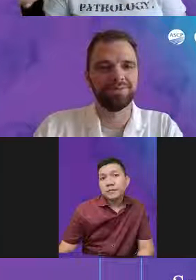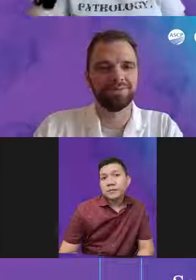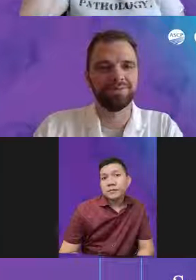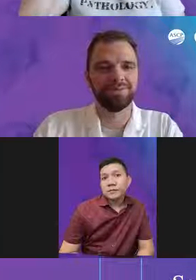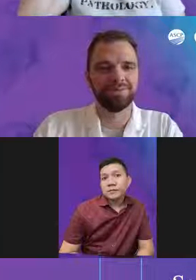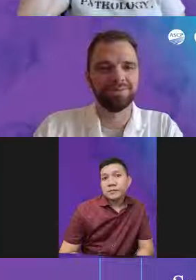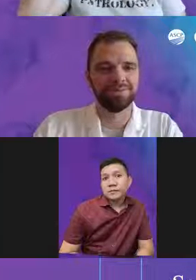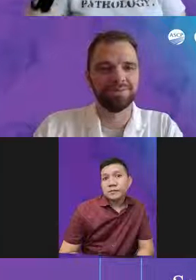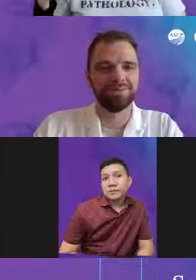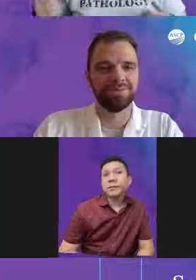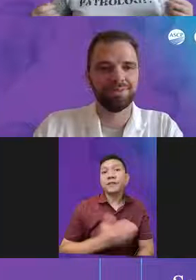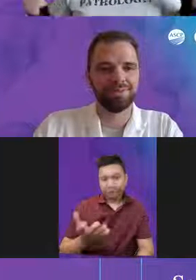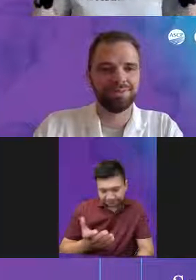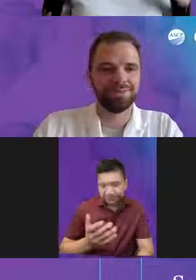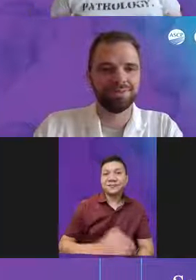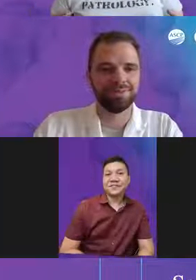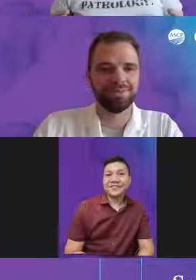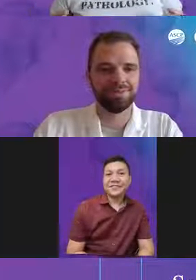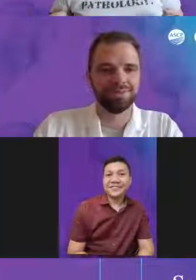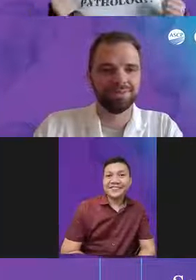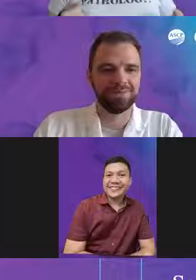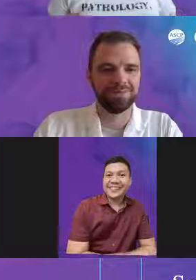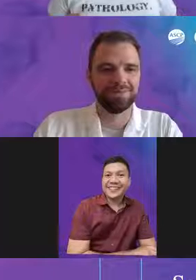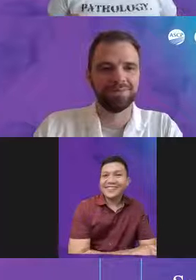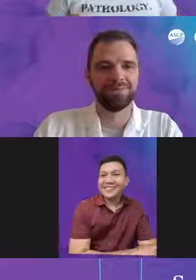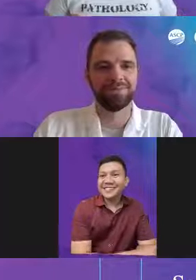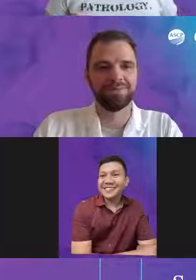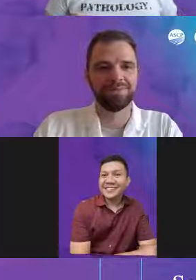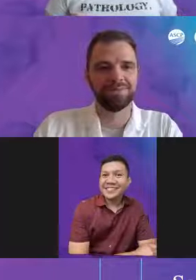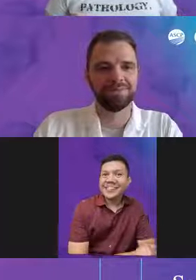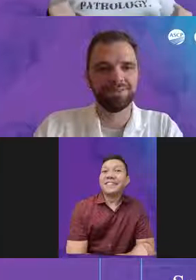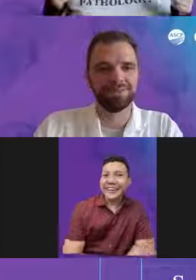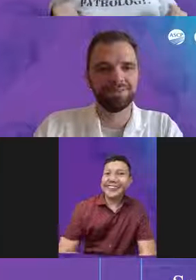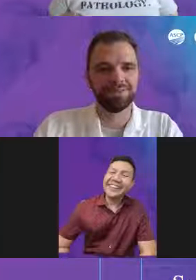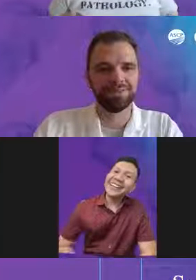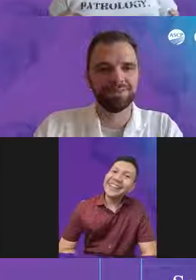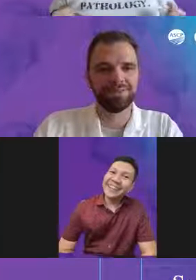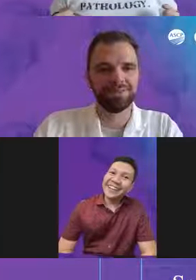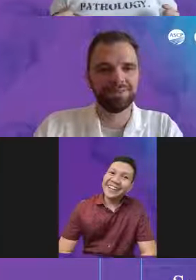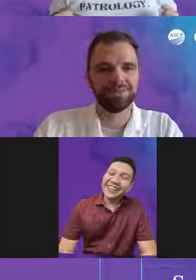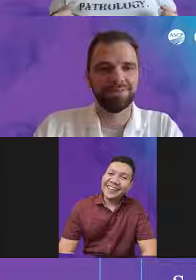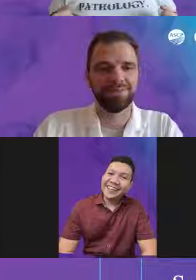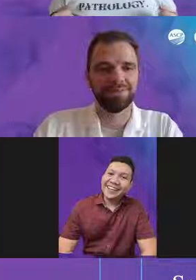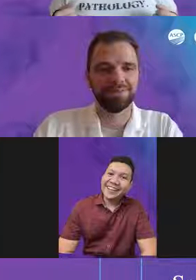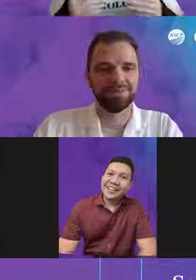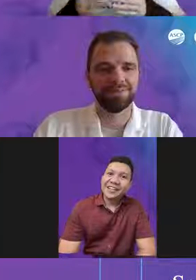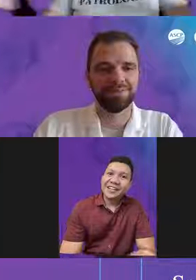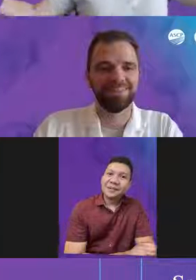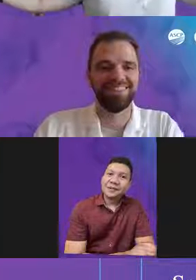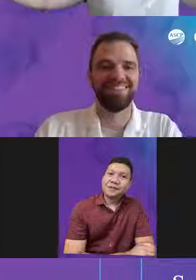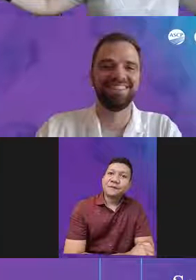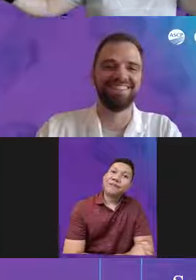like a river where they're in inner tubes, right? And the heavy cell is gonna